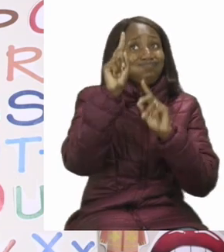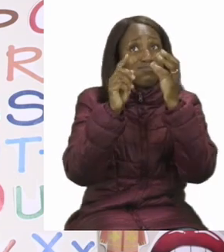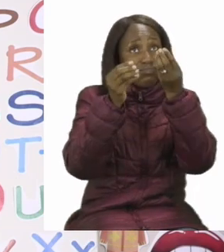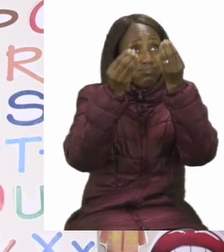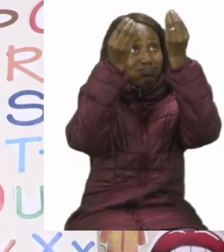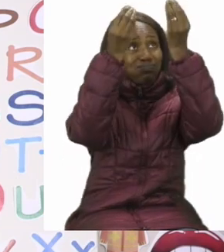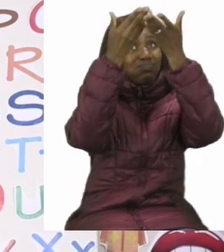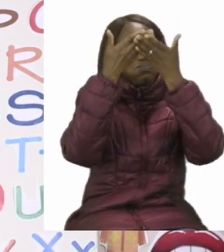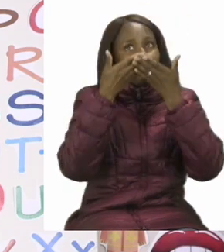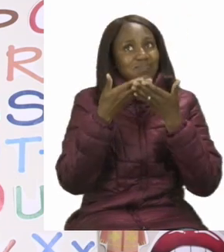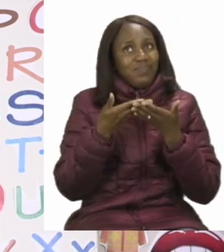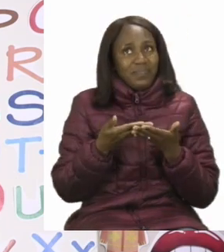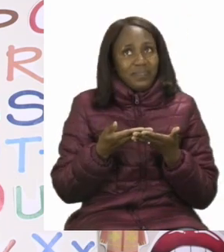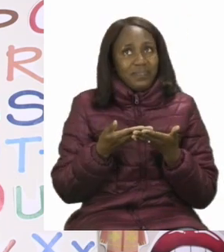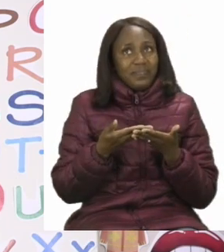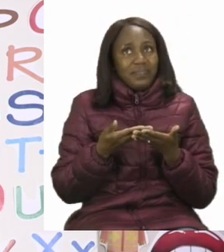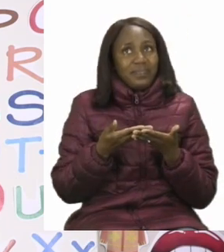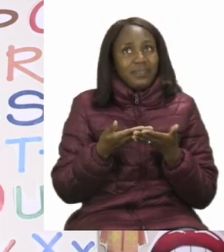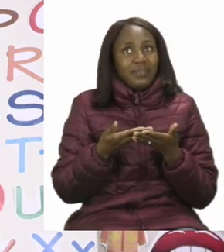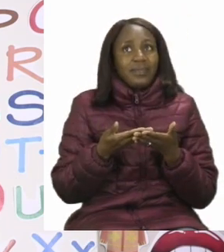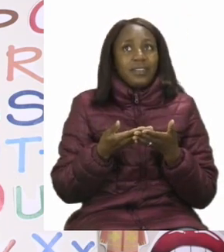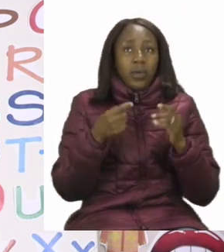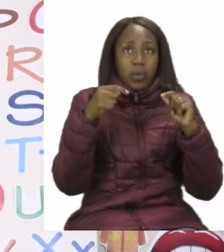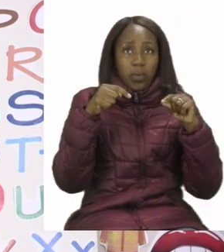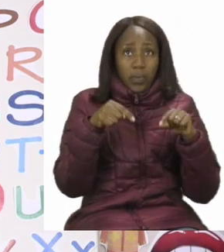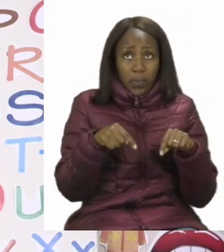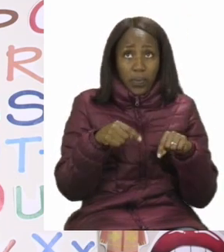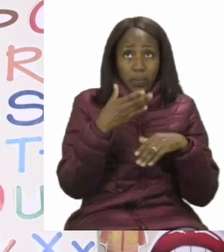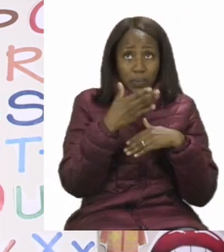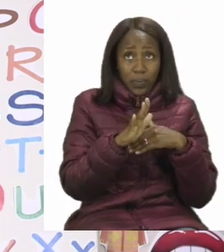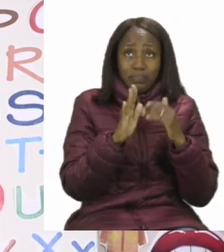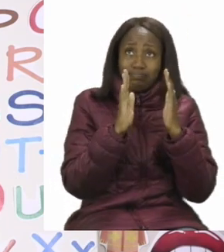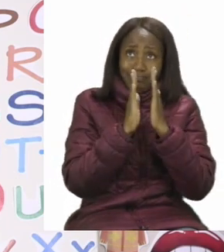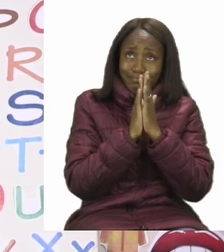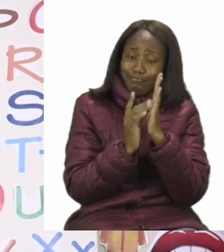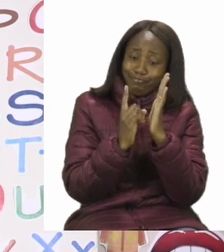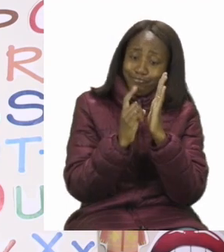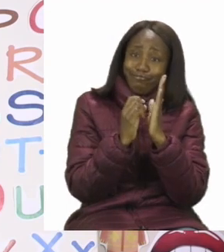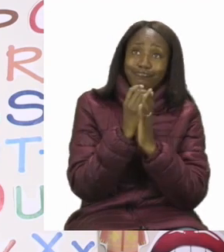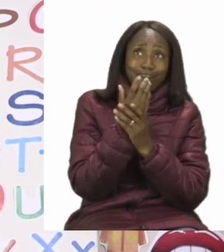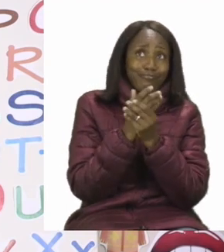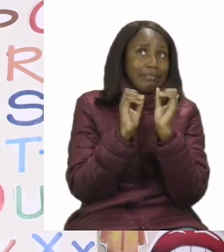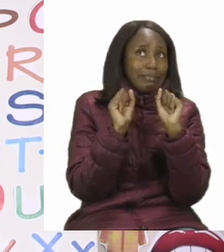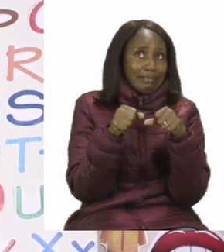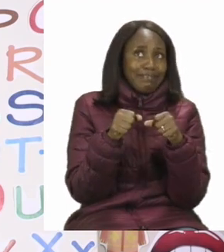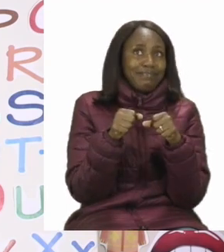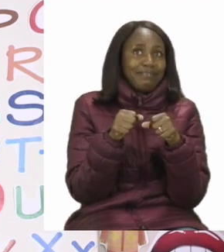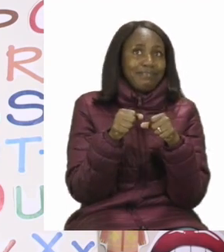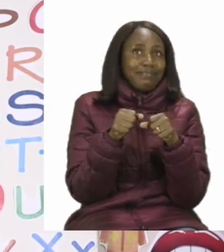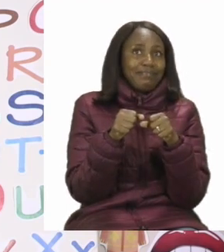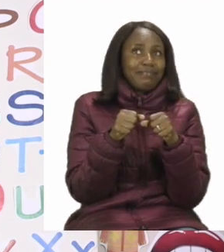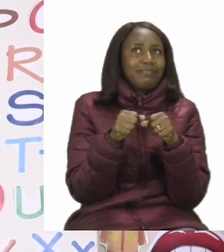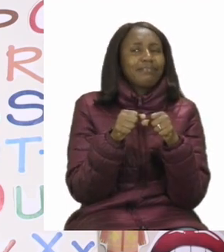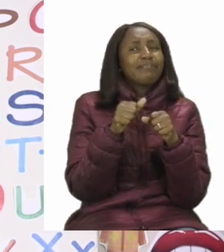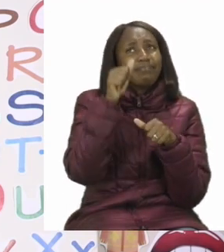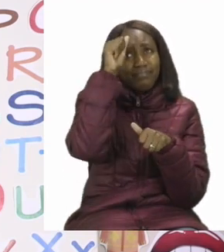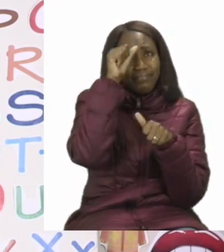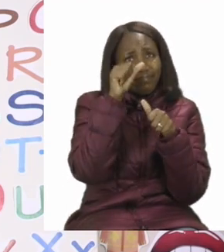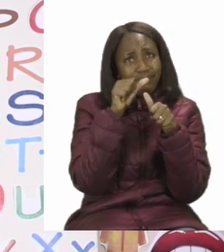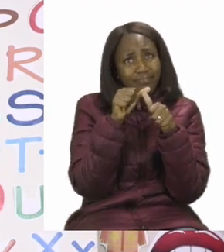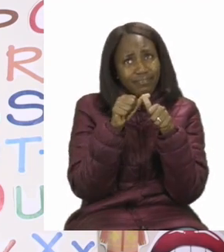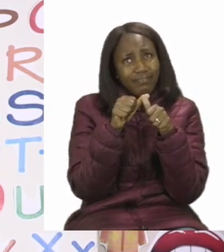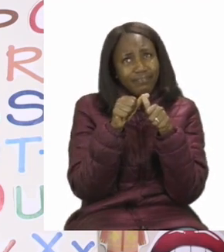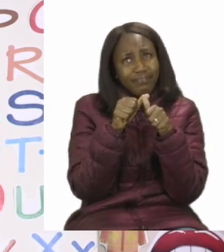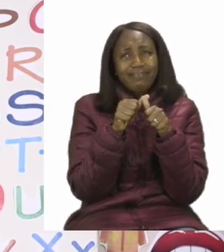help. Now that we are done with our lesson, let us sanitize. Remember, sanitizing is